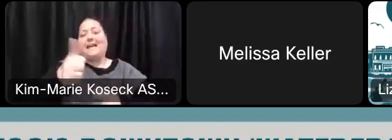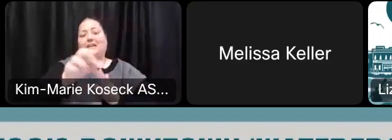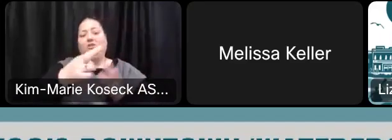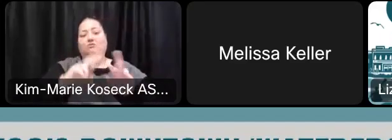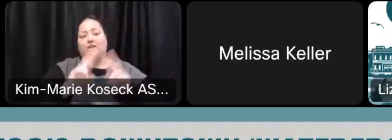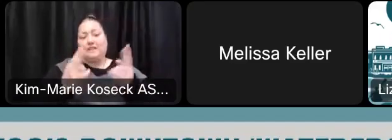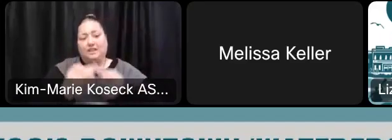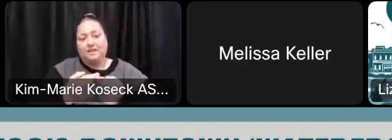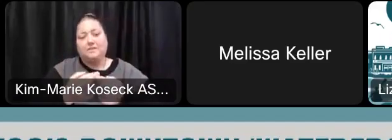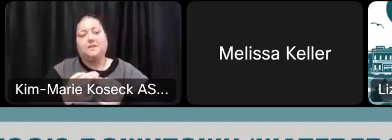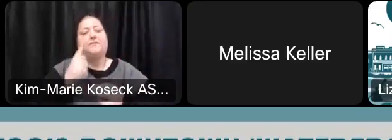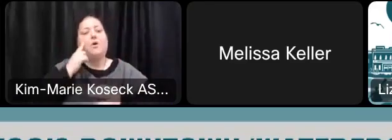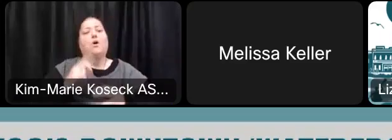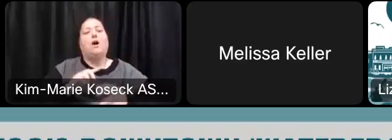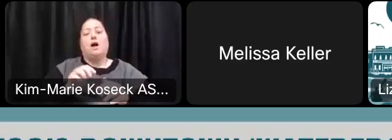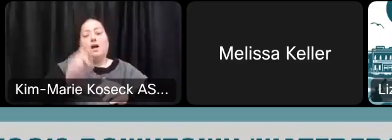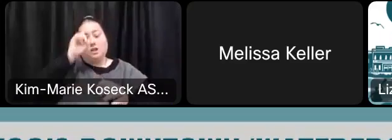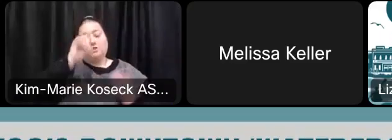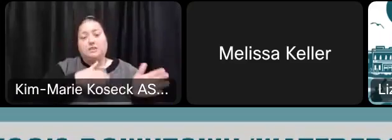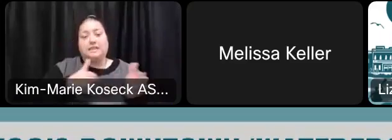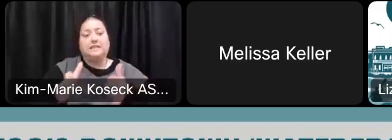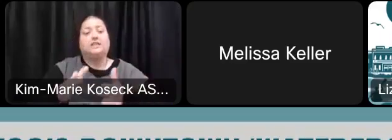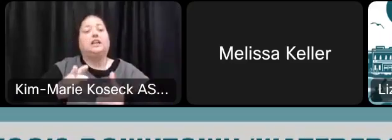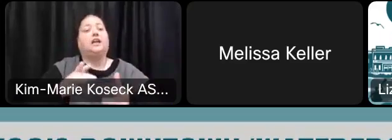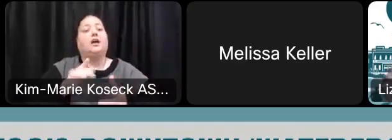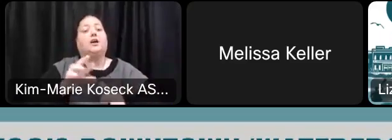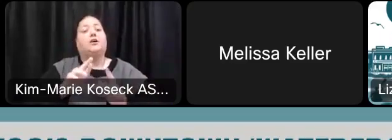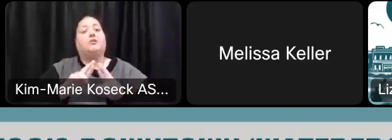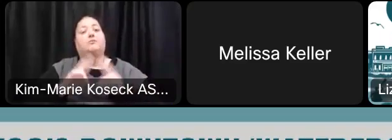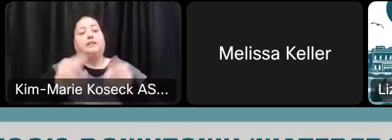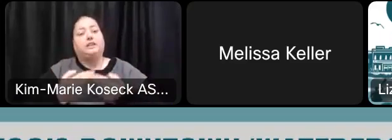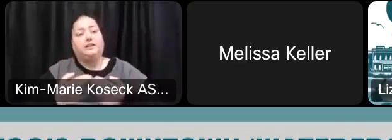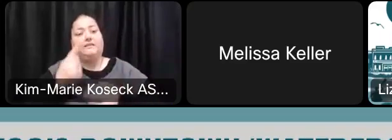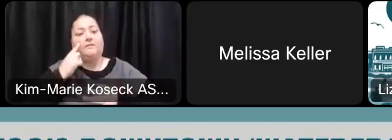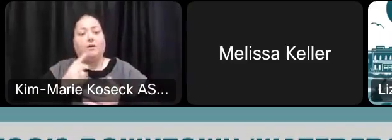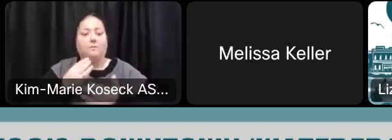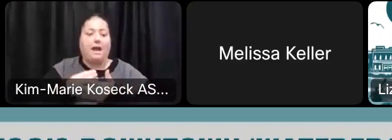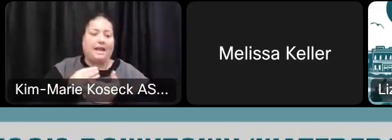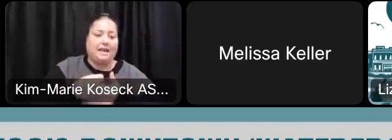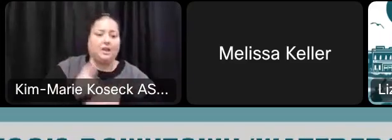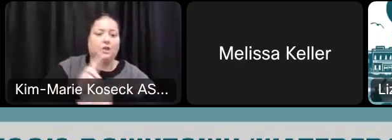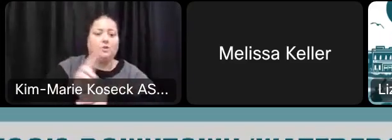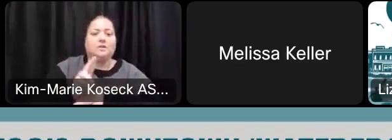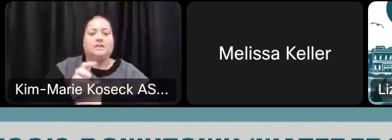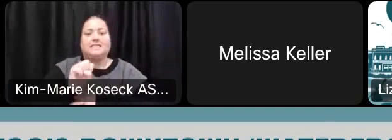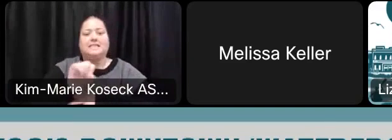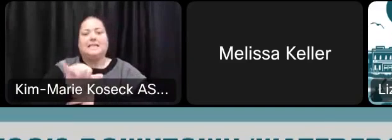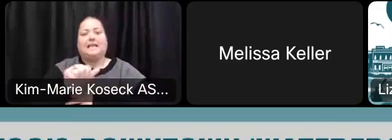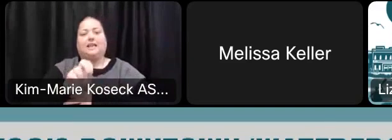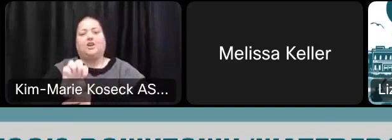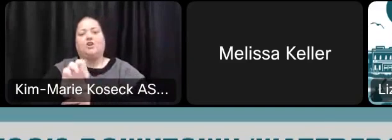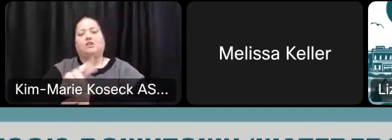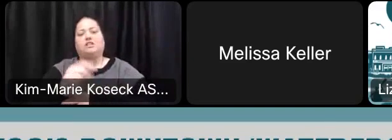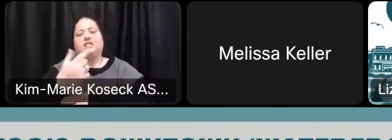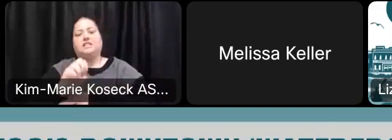develop a strategic investment plan and then use that money for a slate of synergistic and shovel-ready